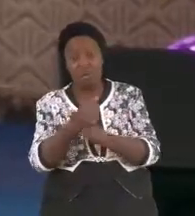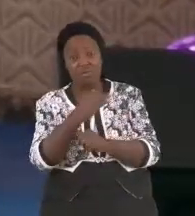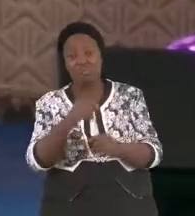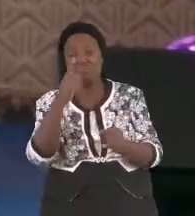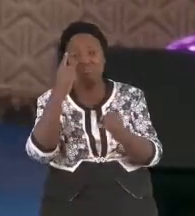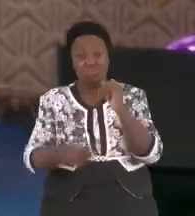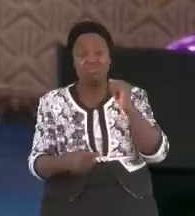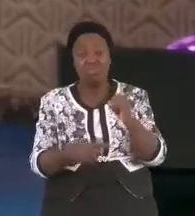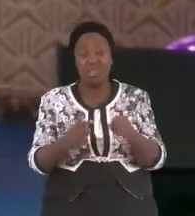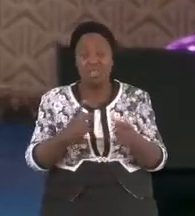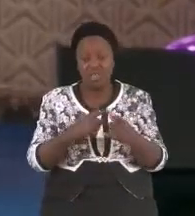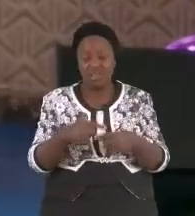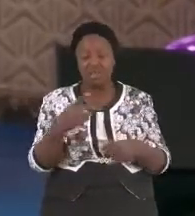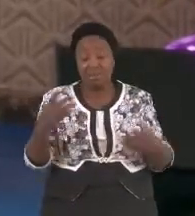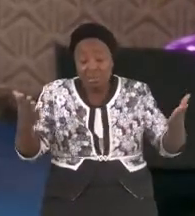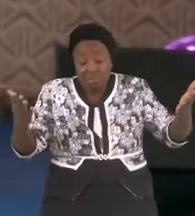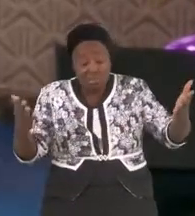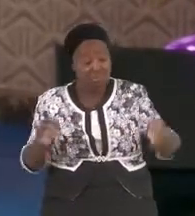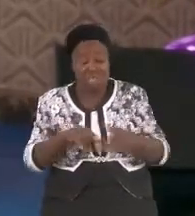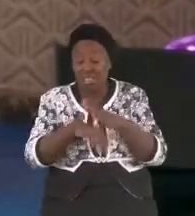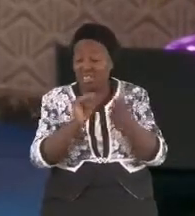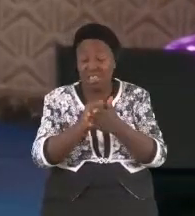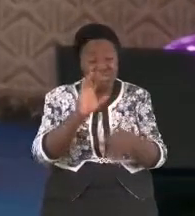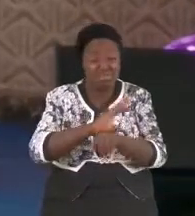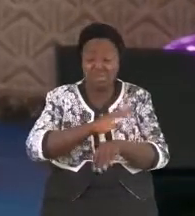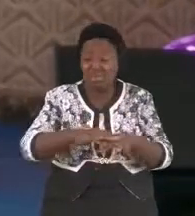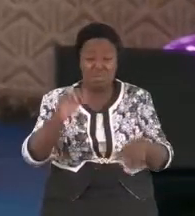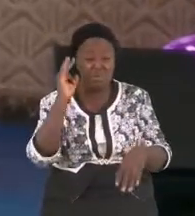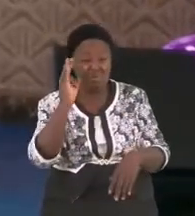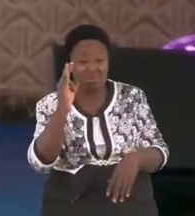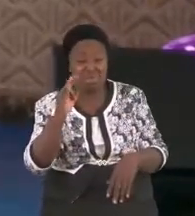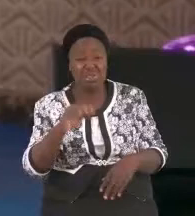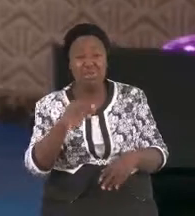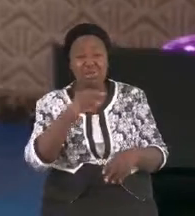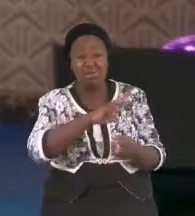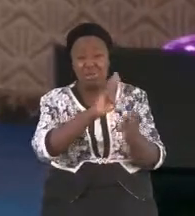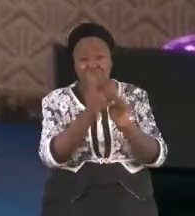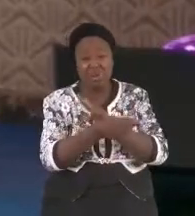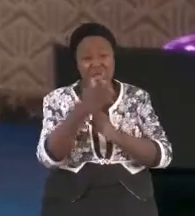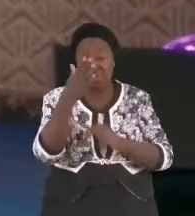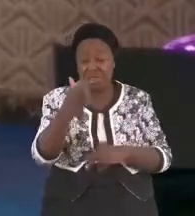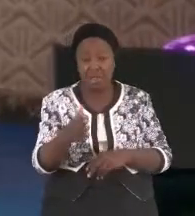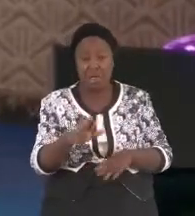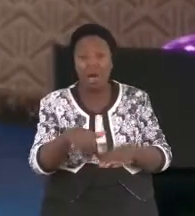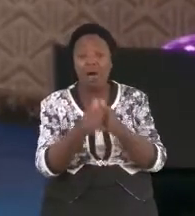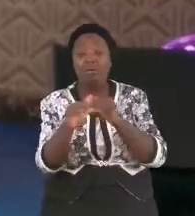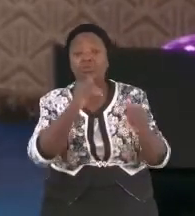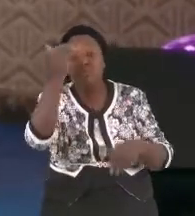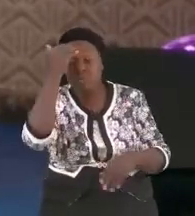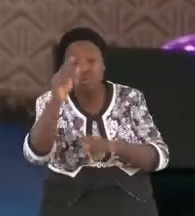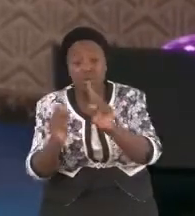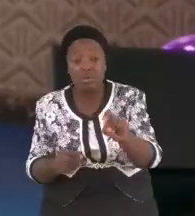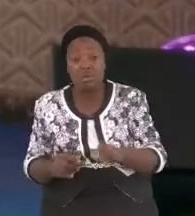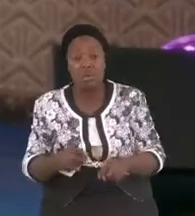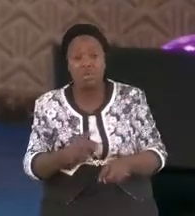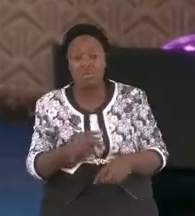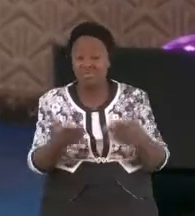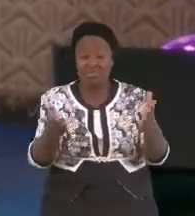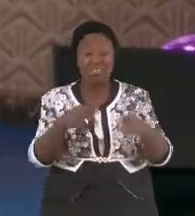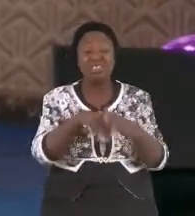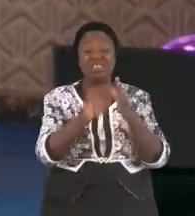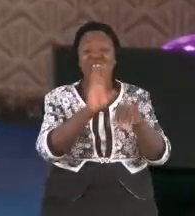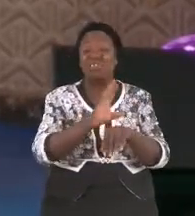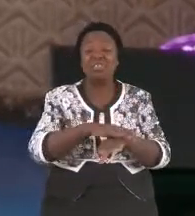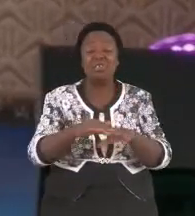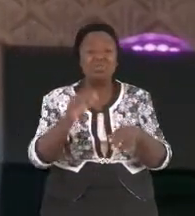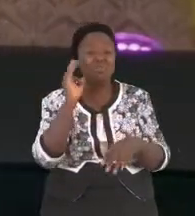not telling them of repentance there. How do you know? They're not telling them about righteousness there. How do you know? They're